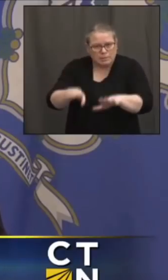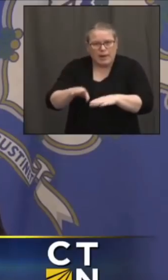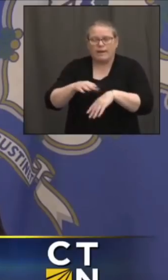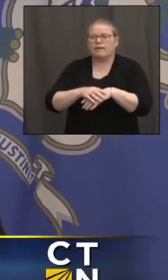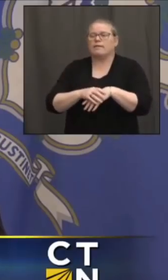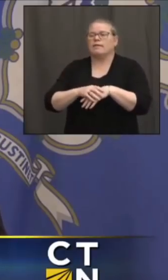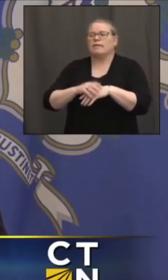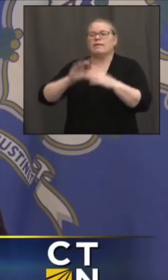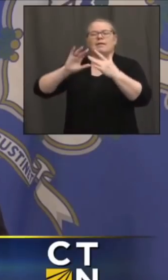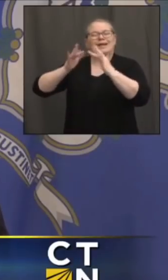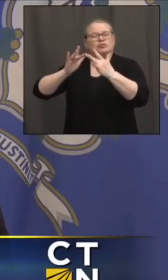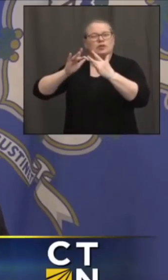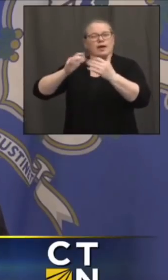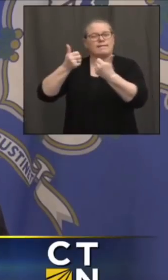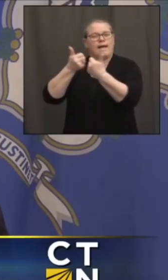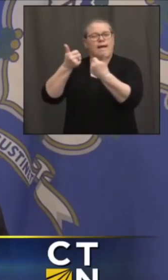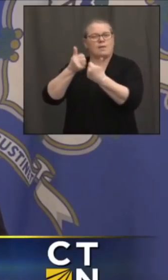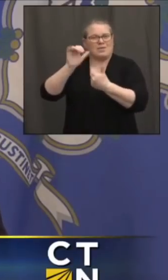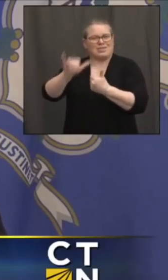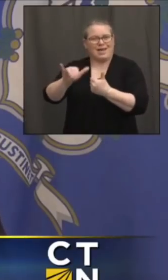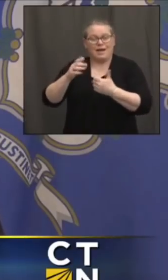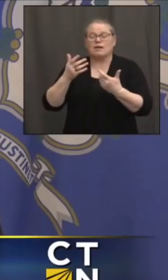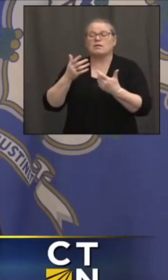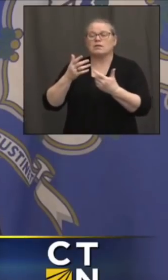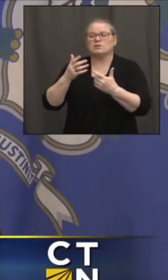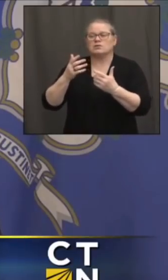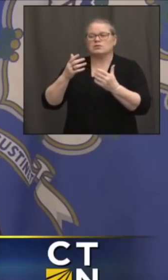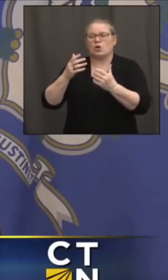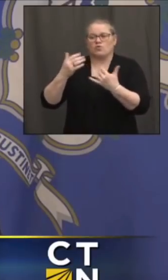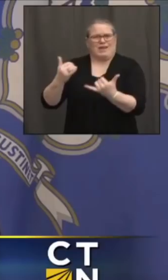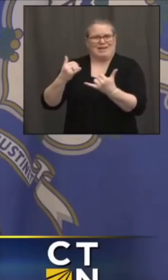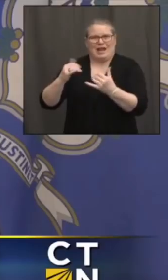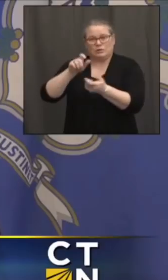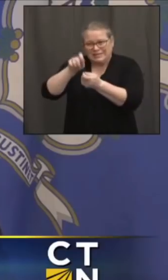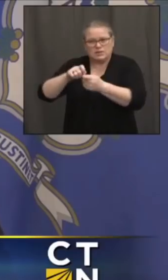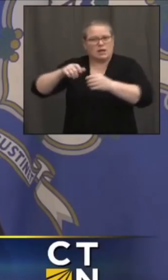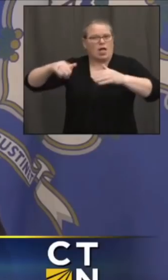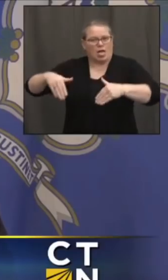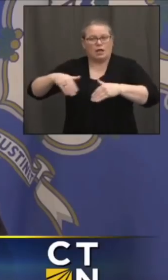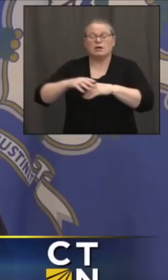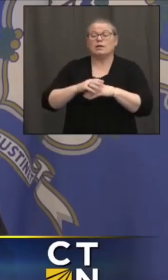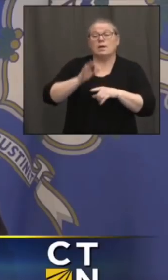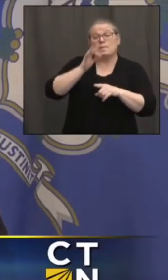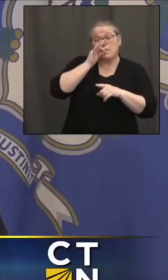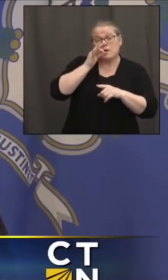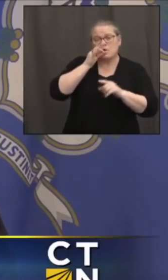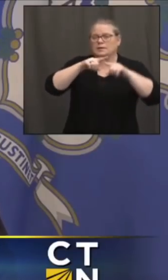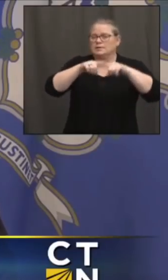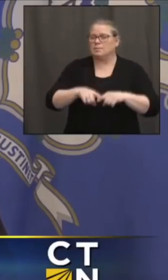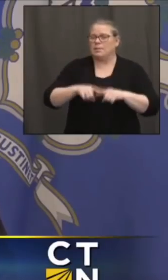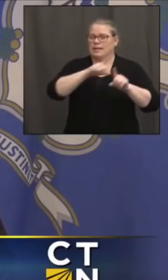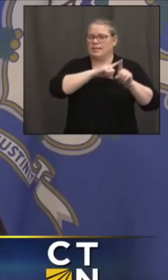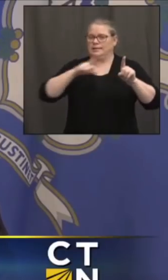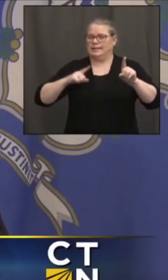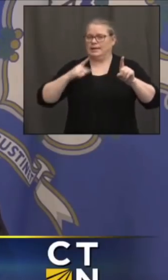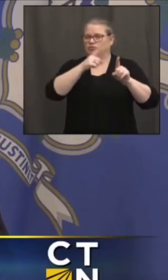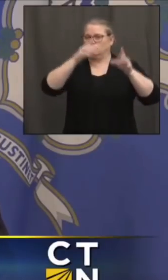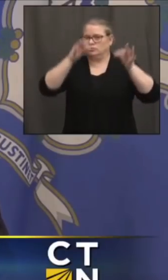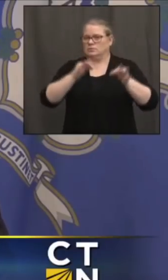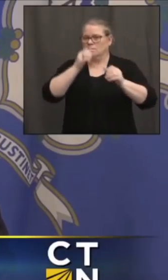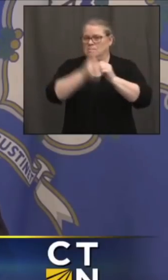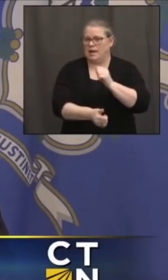And marijuana is subject to passage, but probably not much in the first year, a little more in the second year. But you have something there,